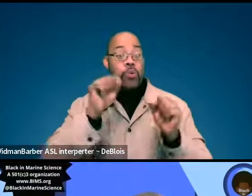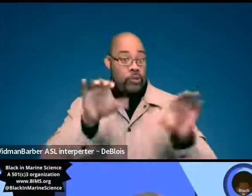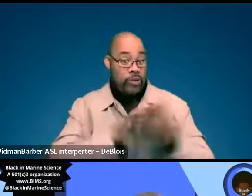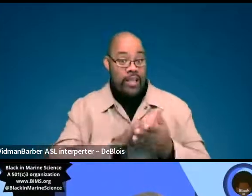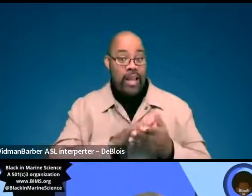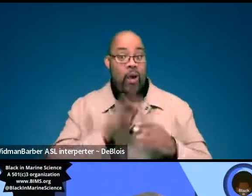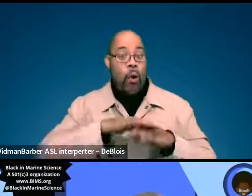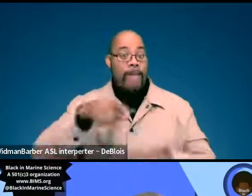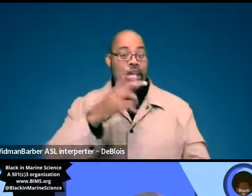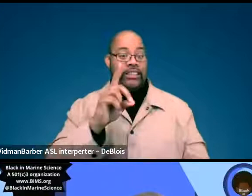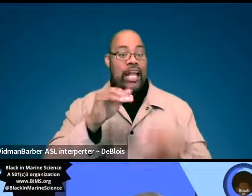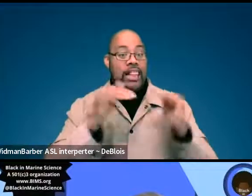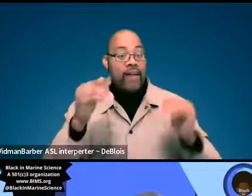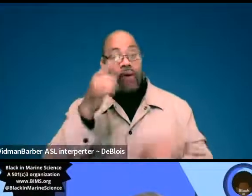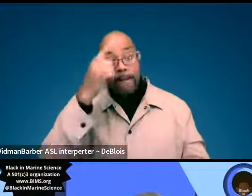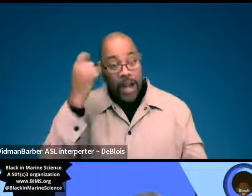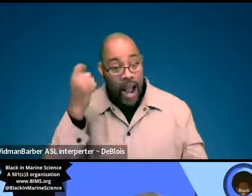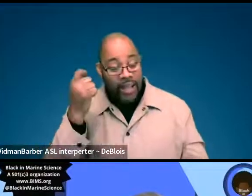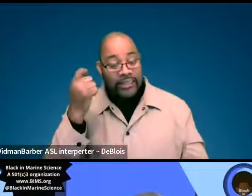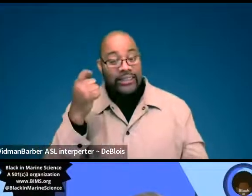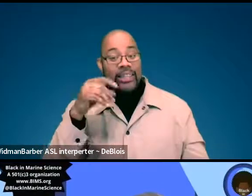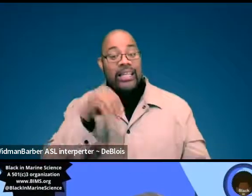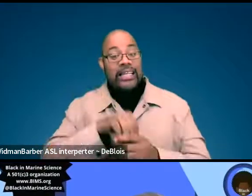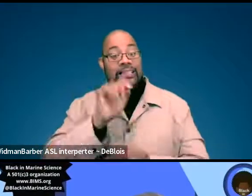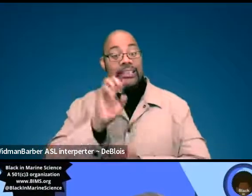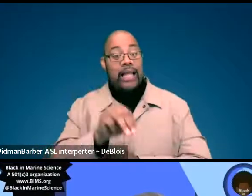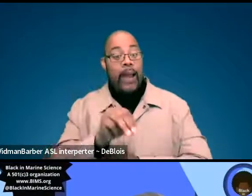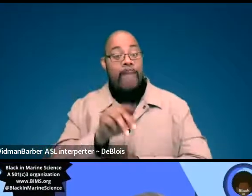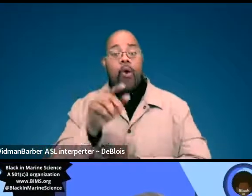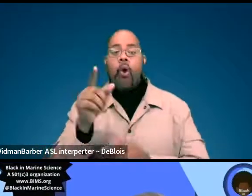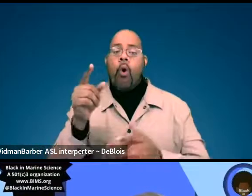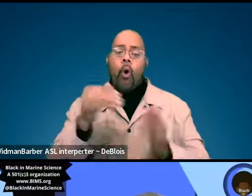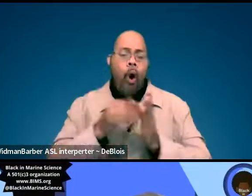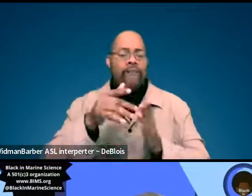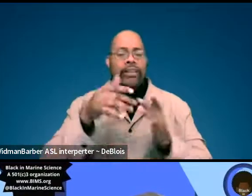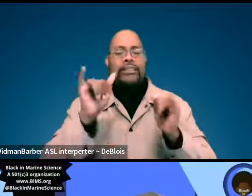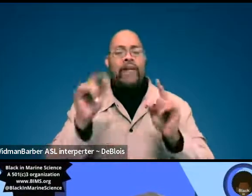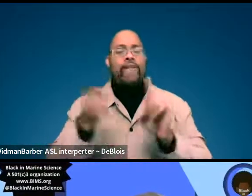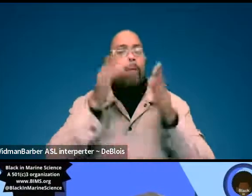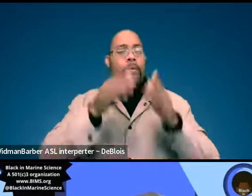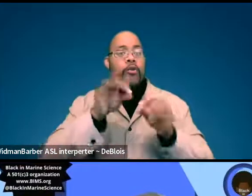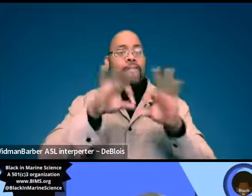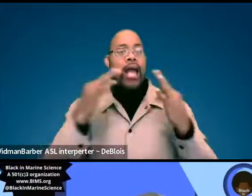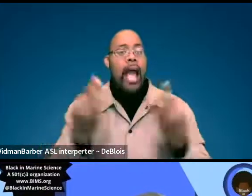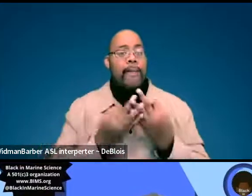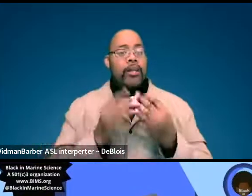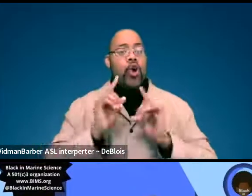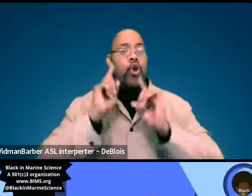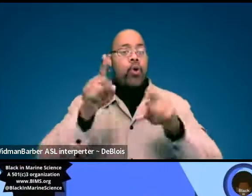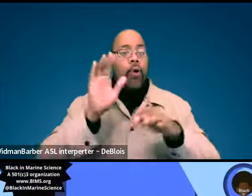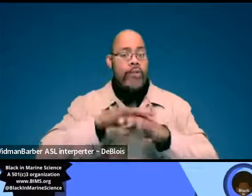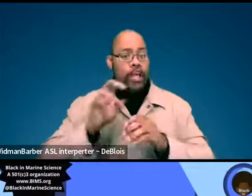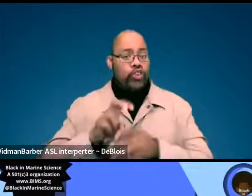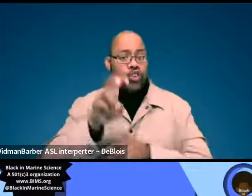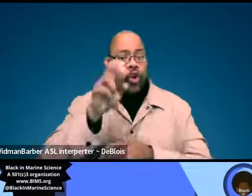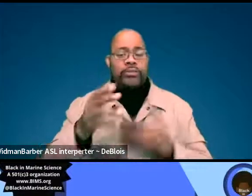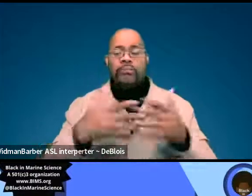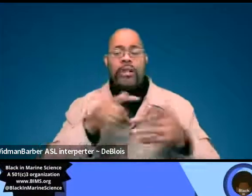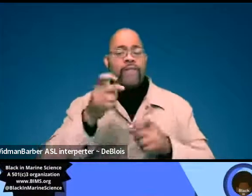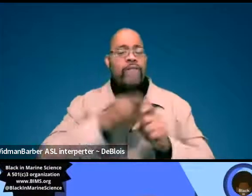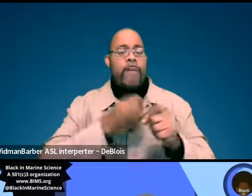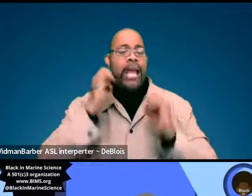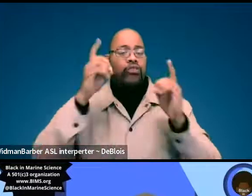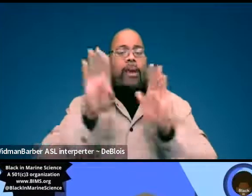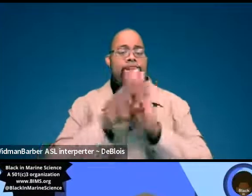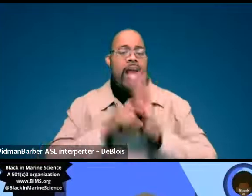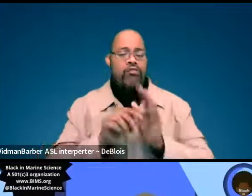on the PhD level, because being in STEM, you're oftentimes still the first person in your family to go on that journey, even if you come from an